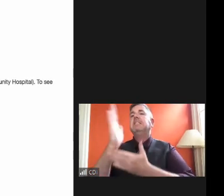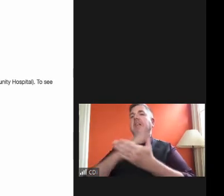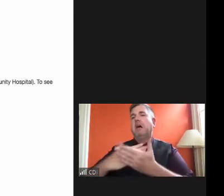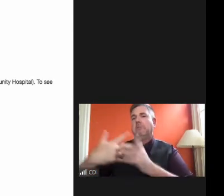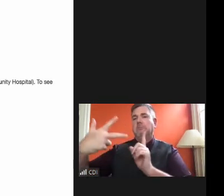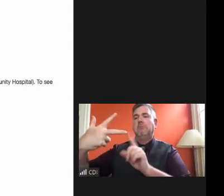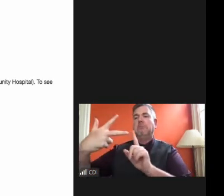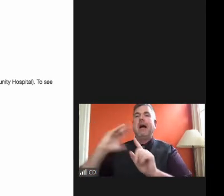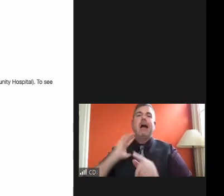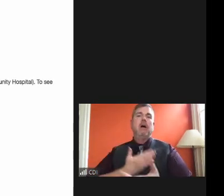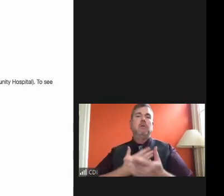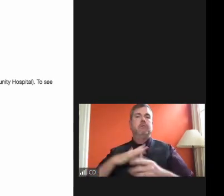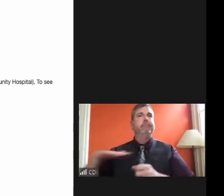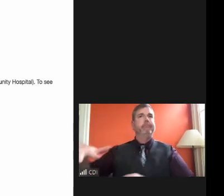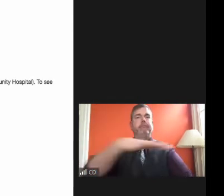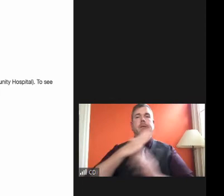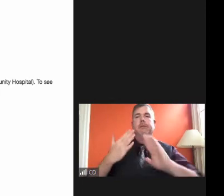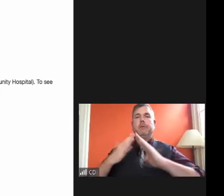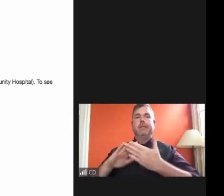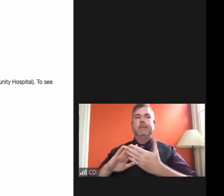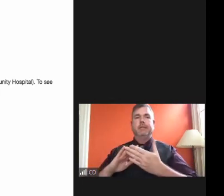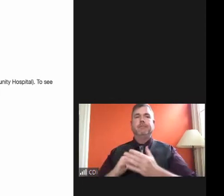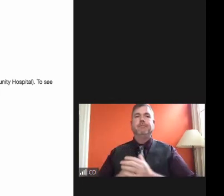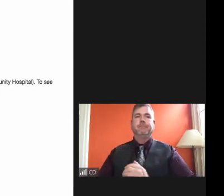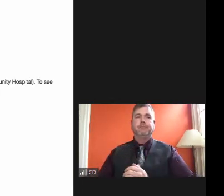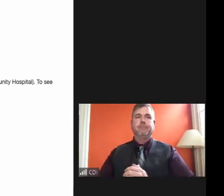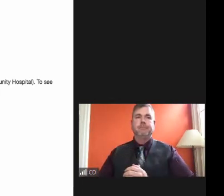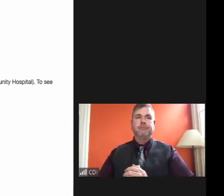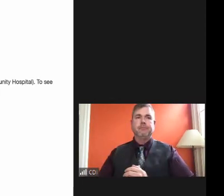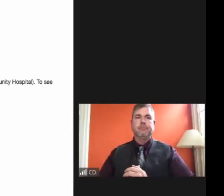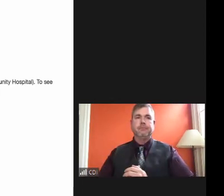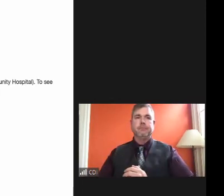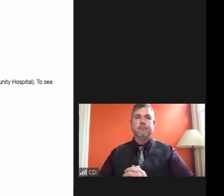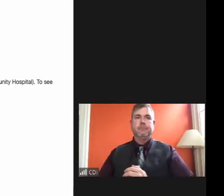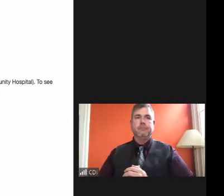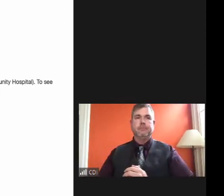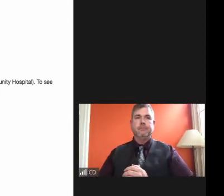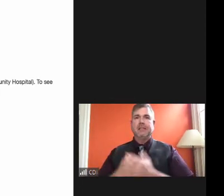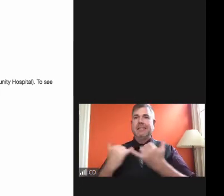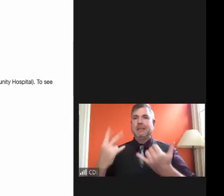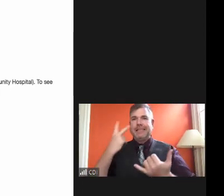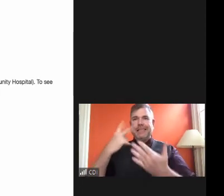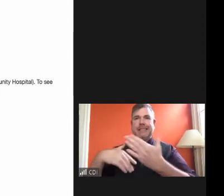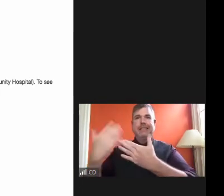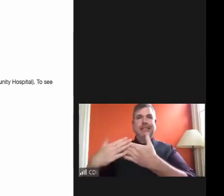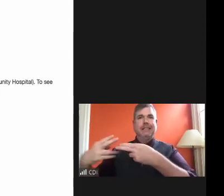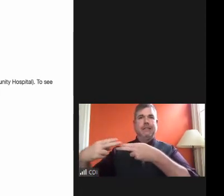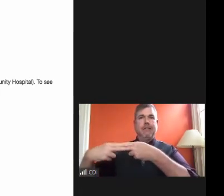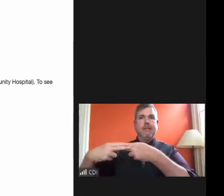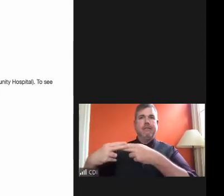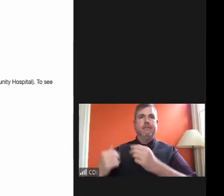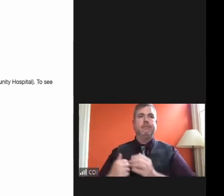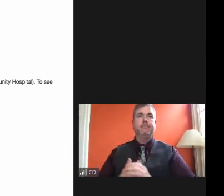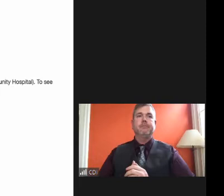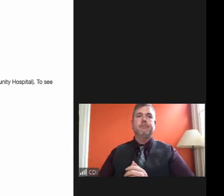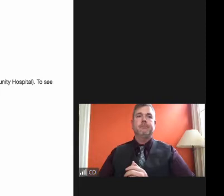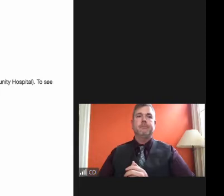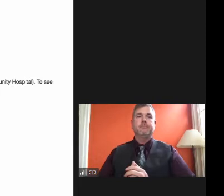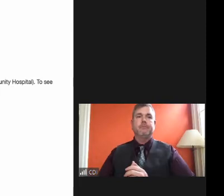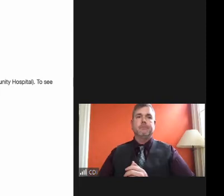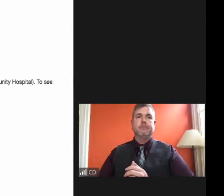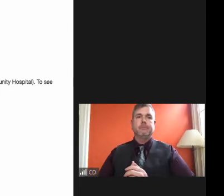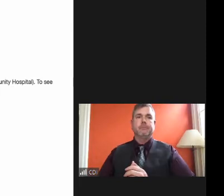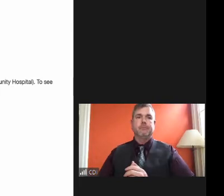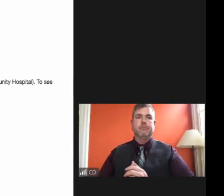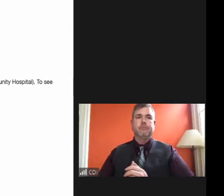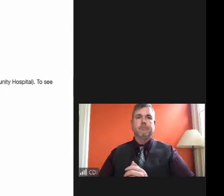This slide shows the contribution of San Quentin to our total hospitalizations. Again, because I'm looking at hospitalizations so closely, it's important